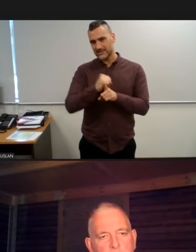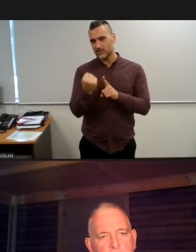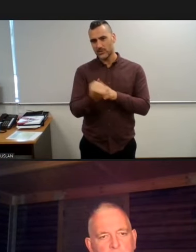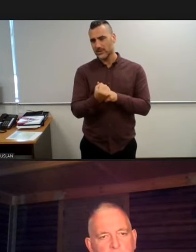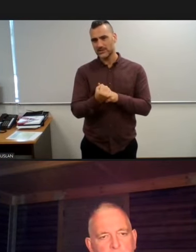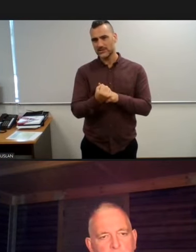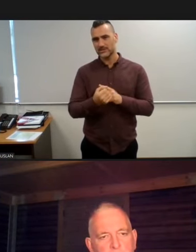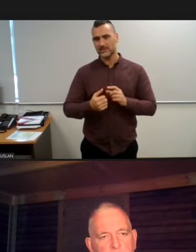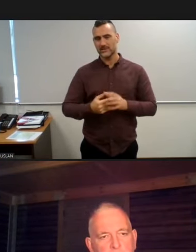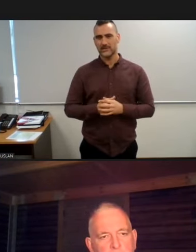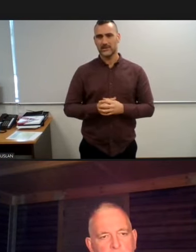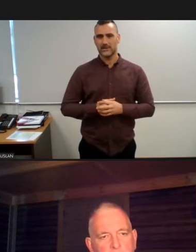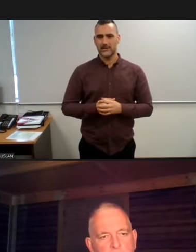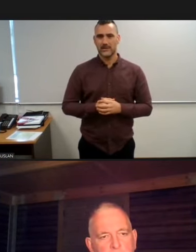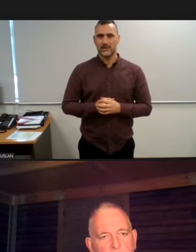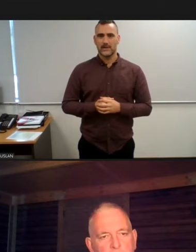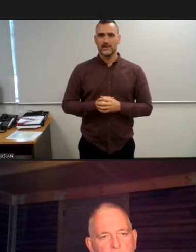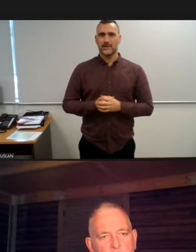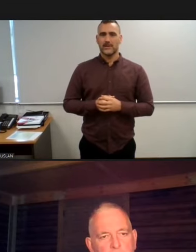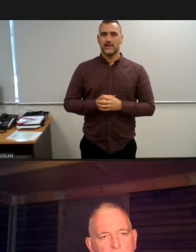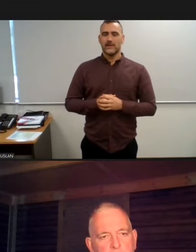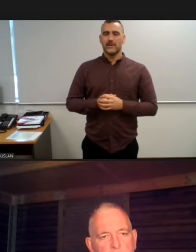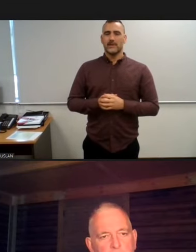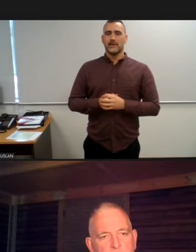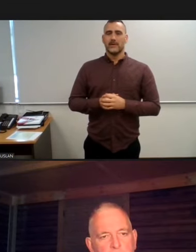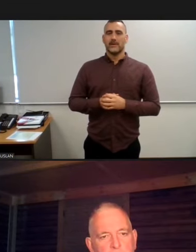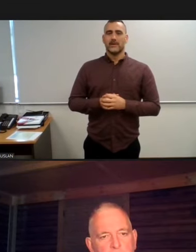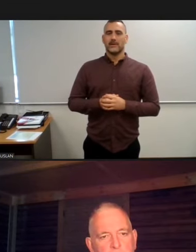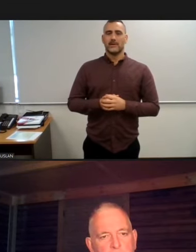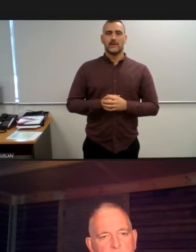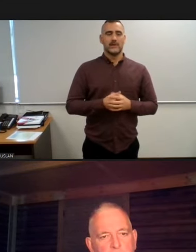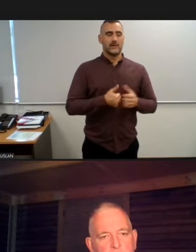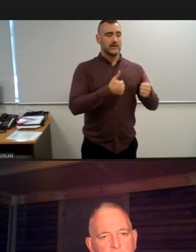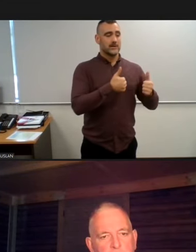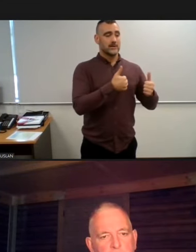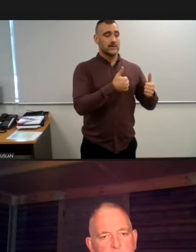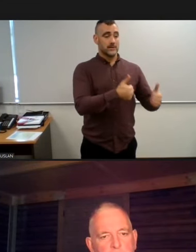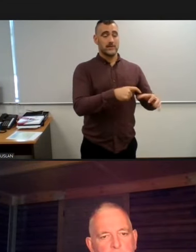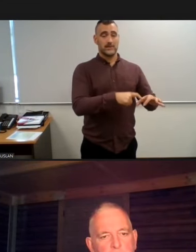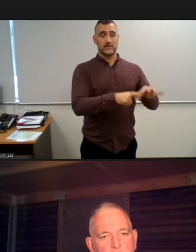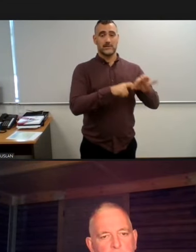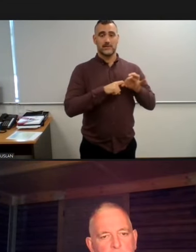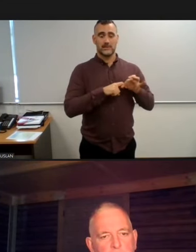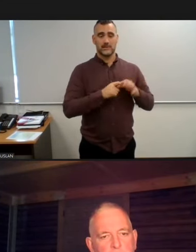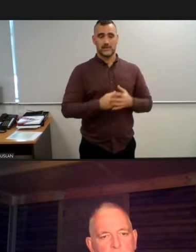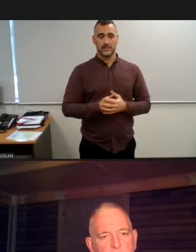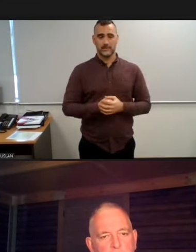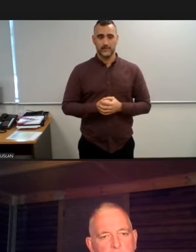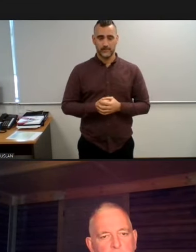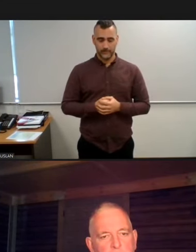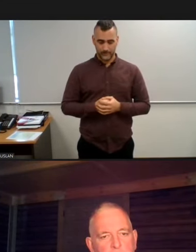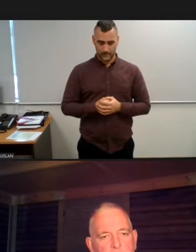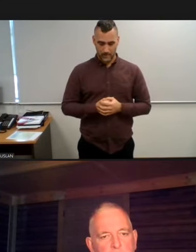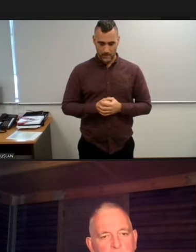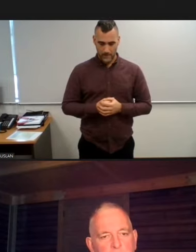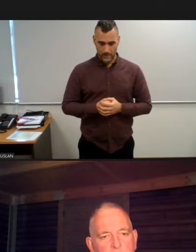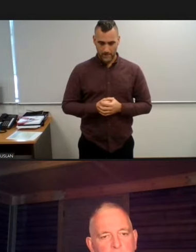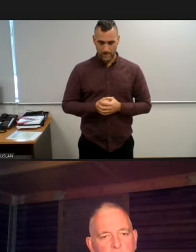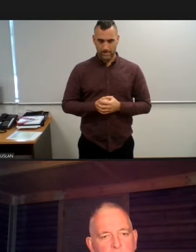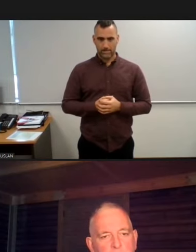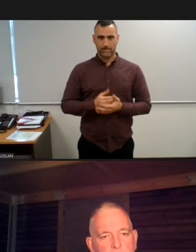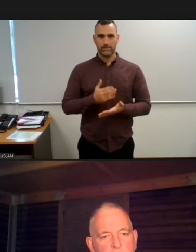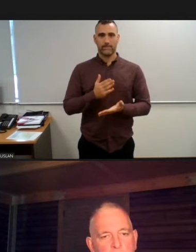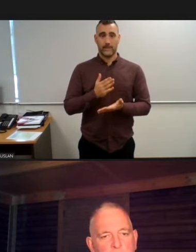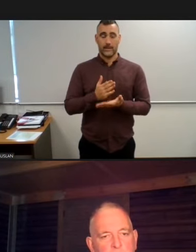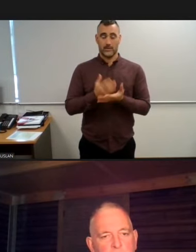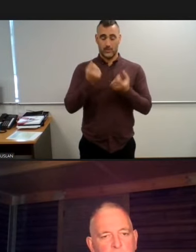as well. Yeah, great question. Look, I mean, the bottom line is we're very aware of this